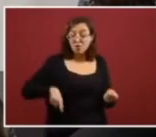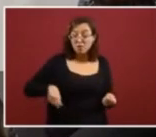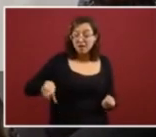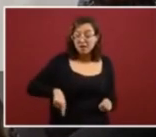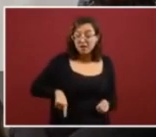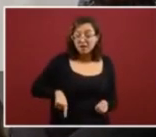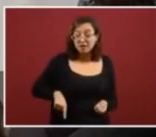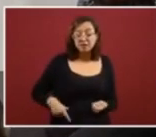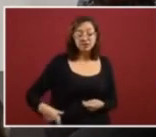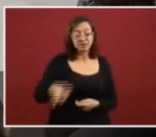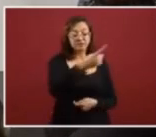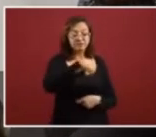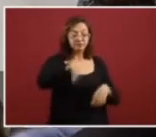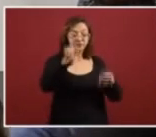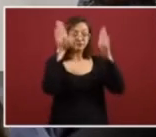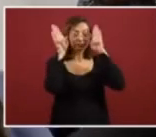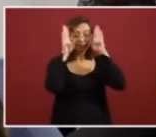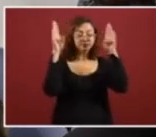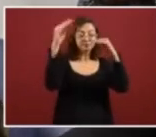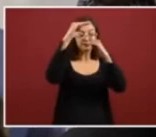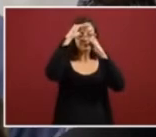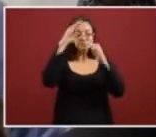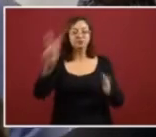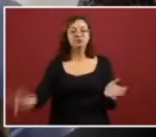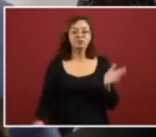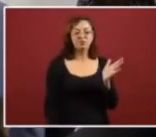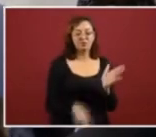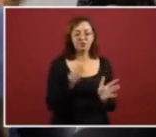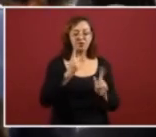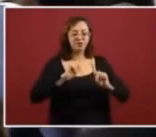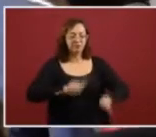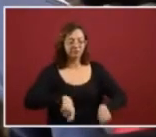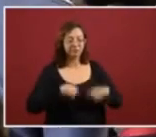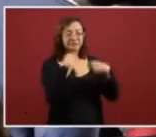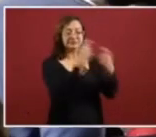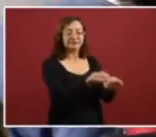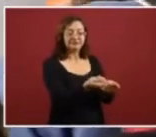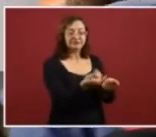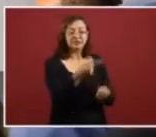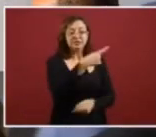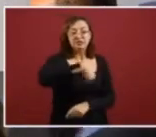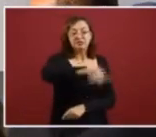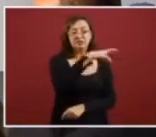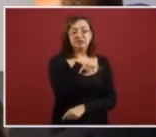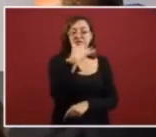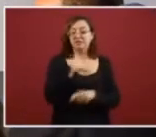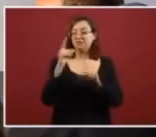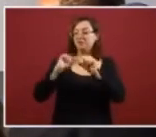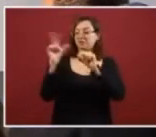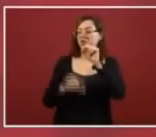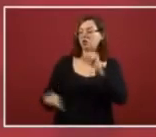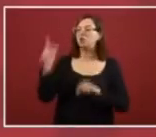to the government, that the conservatives los que return se sentían dueños the de ones México, that thought they were owners of Mexico,